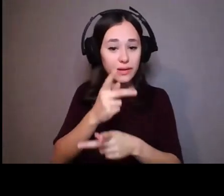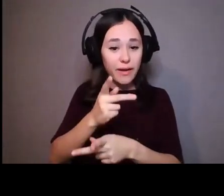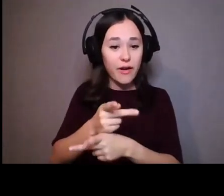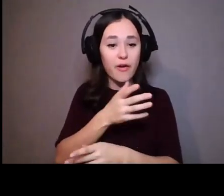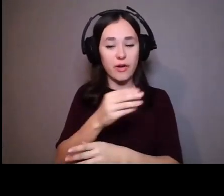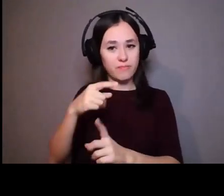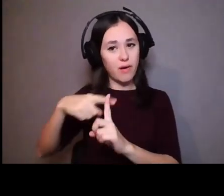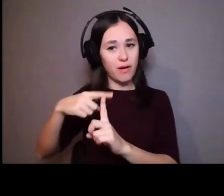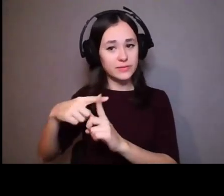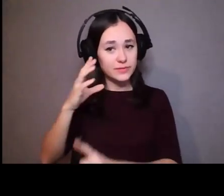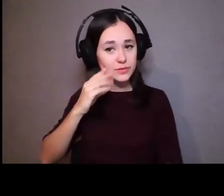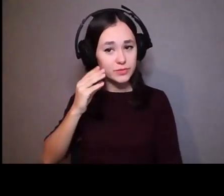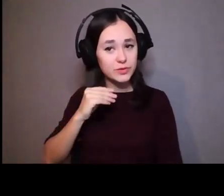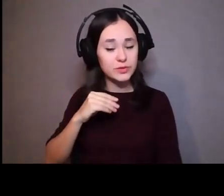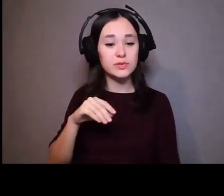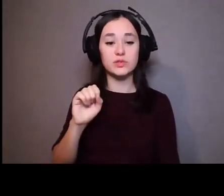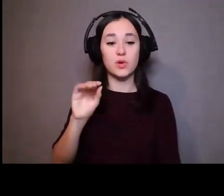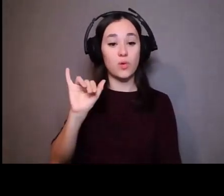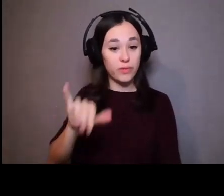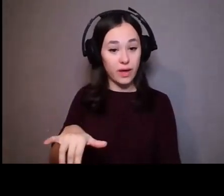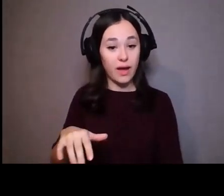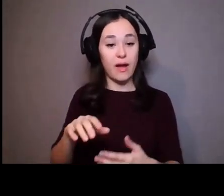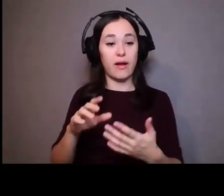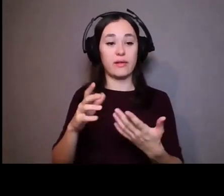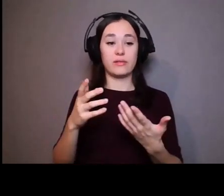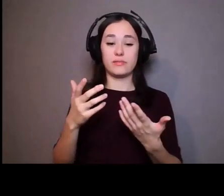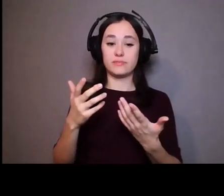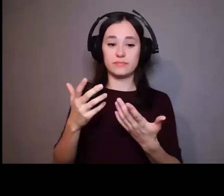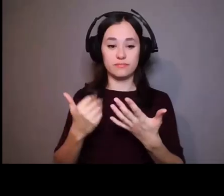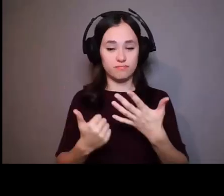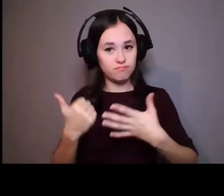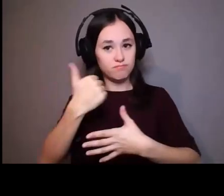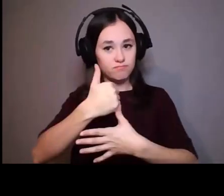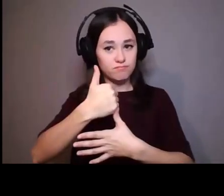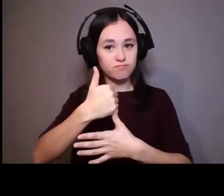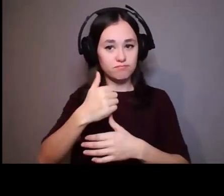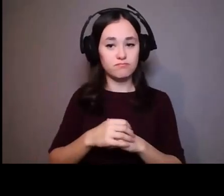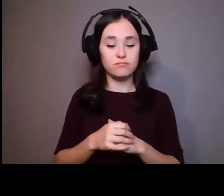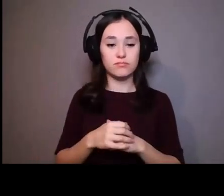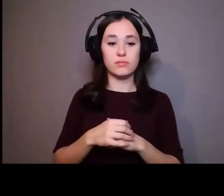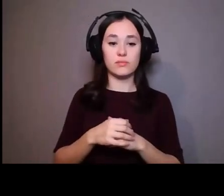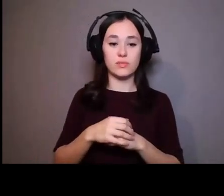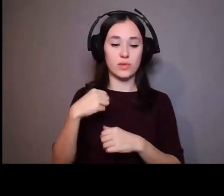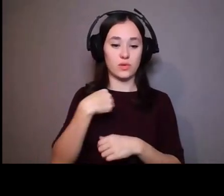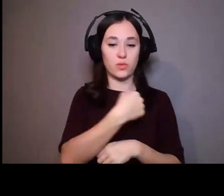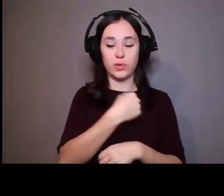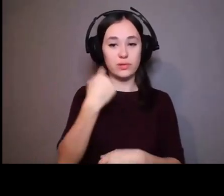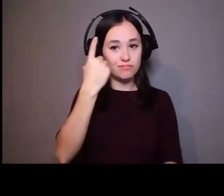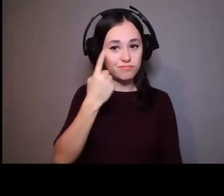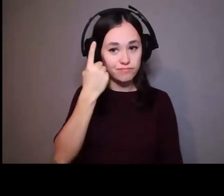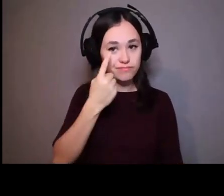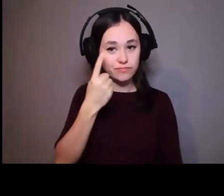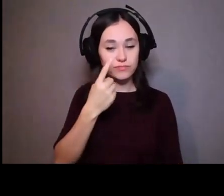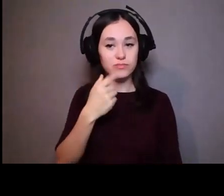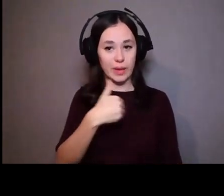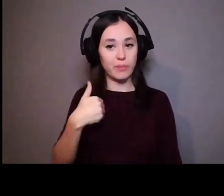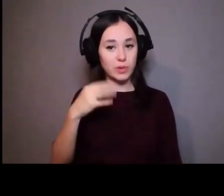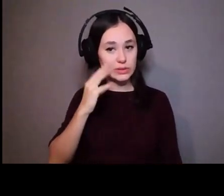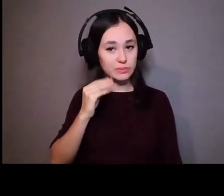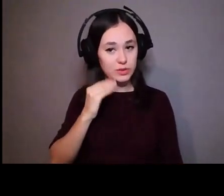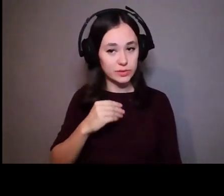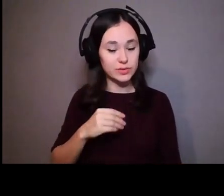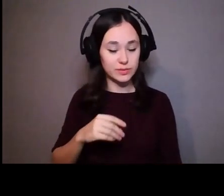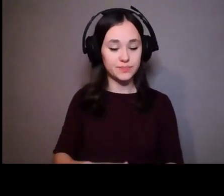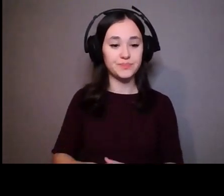implications of potential policy actions on the member experience has been central to the discussion. And then finally, what are